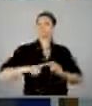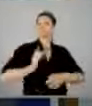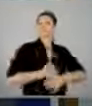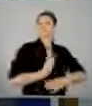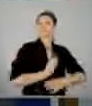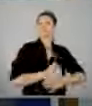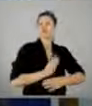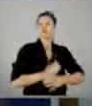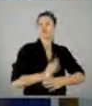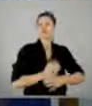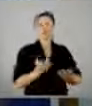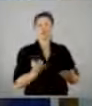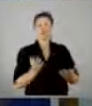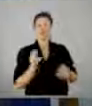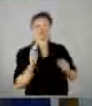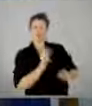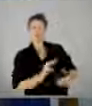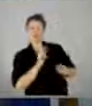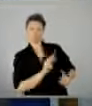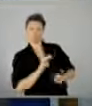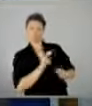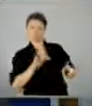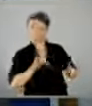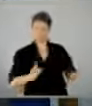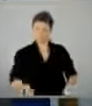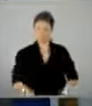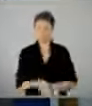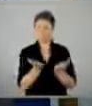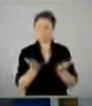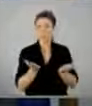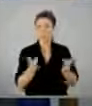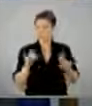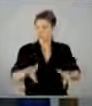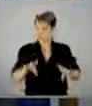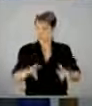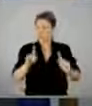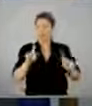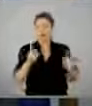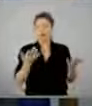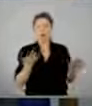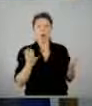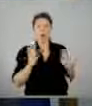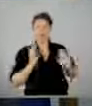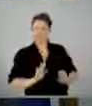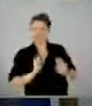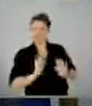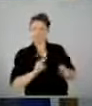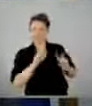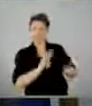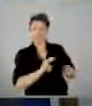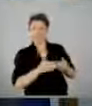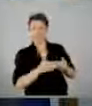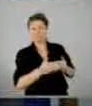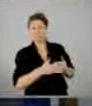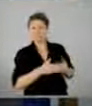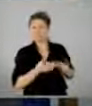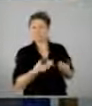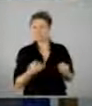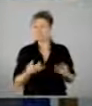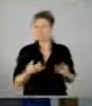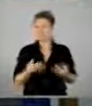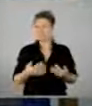Now, obviously, those babies have yet to be born and so forth, but again, there's no evidence of anything untoward, such as miscarriage or illness